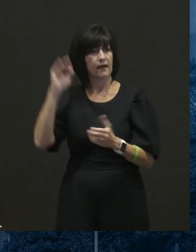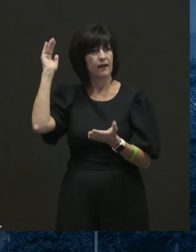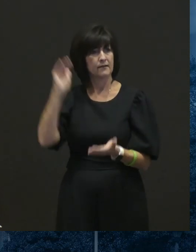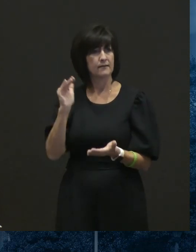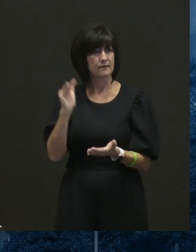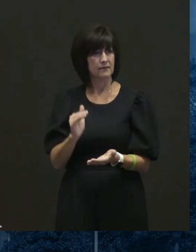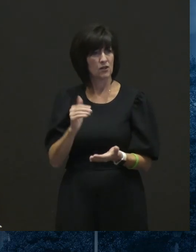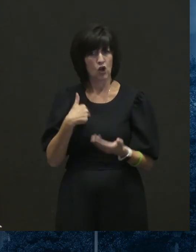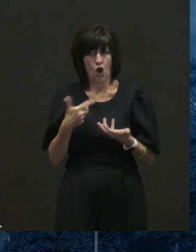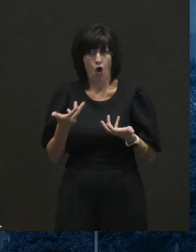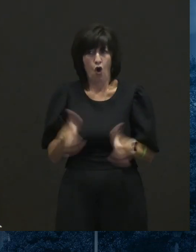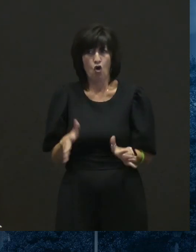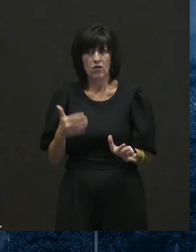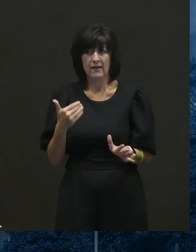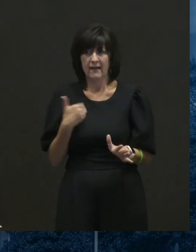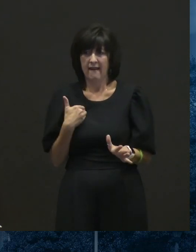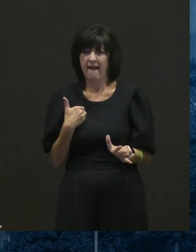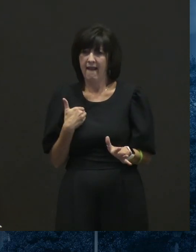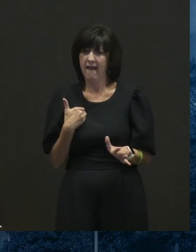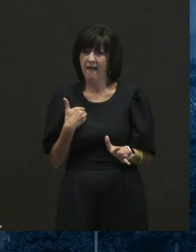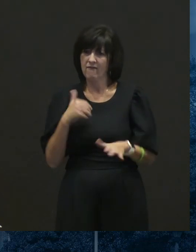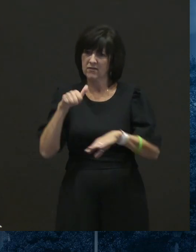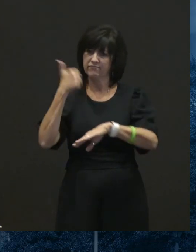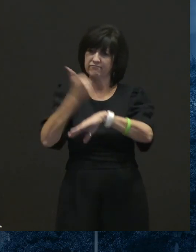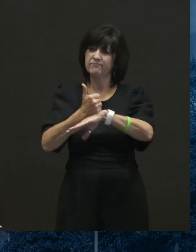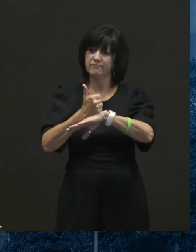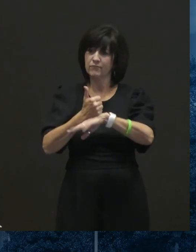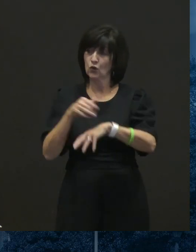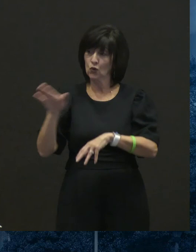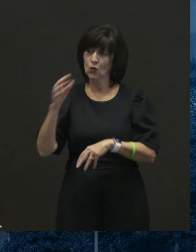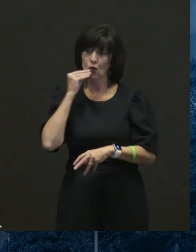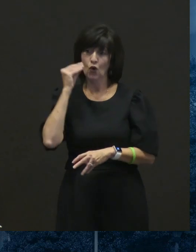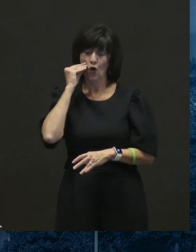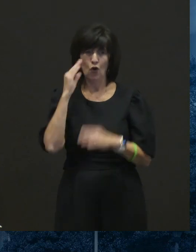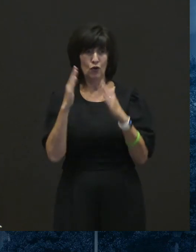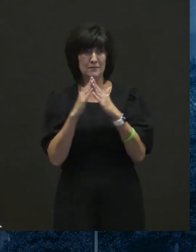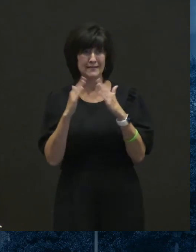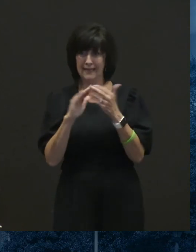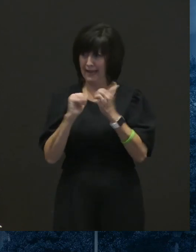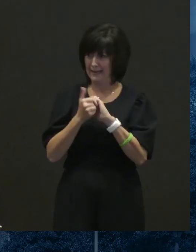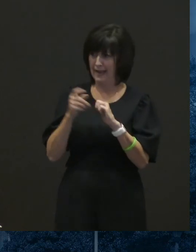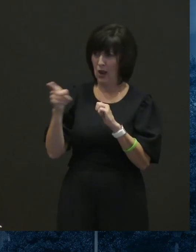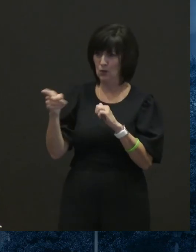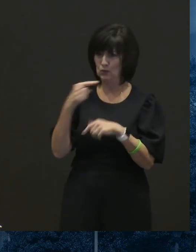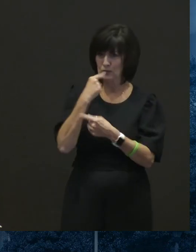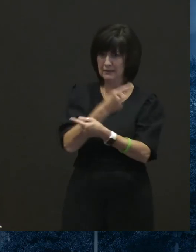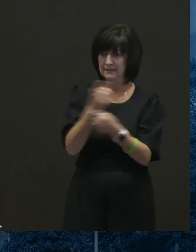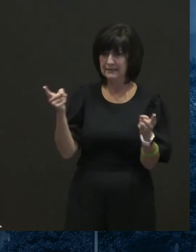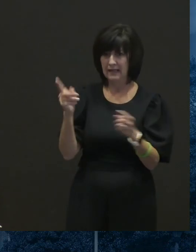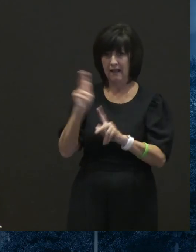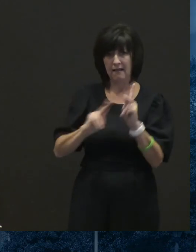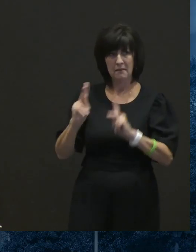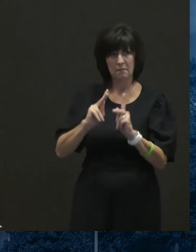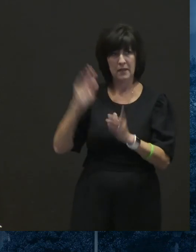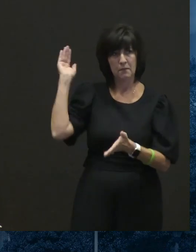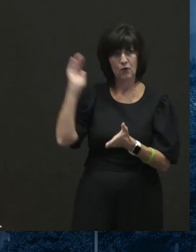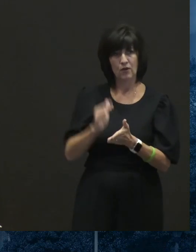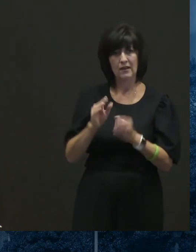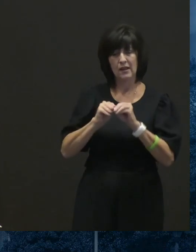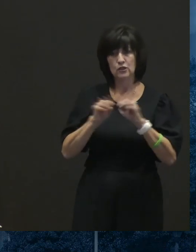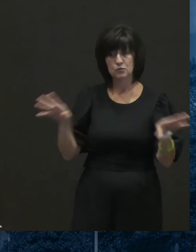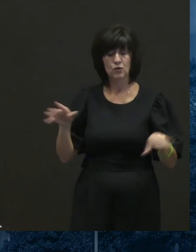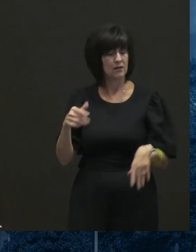things that are in place, but what do you think we might be missing there, especially in your hometown there? Yeah, I think it's complacency. I live